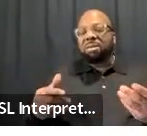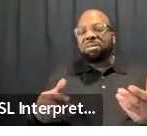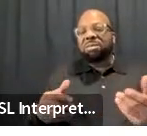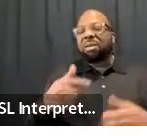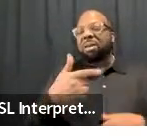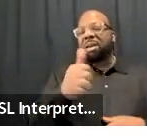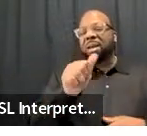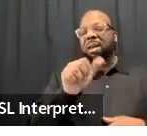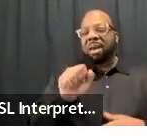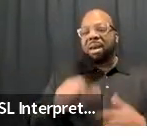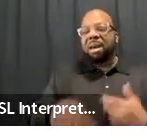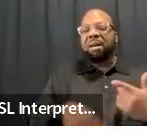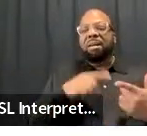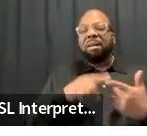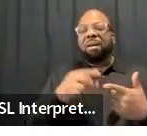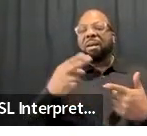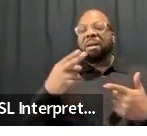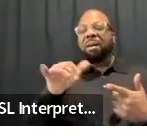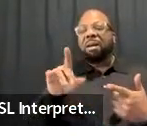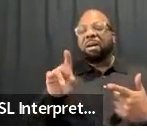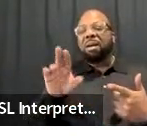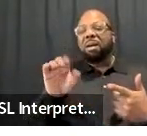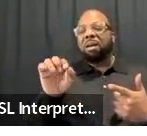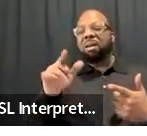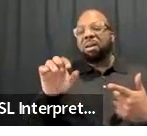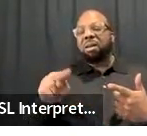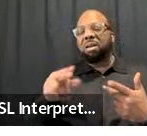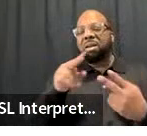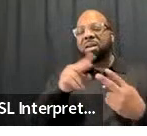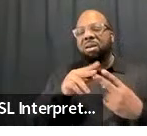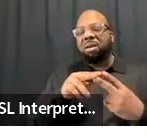gasoline, that could be hydrogen fuel. So we believe